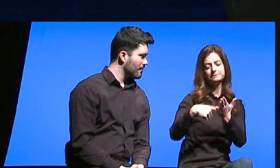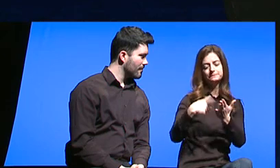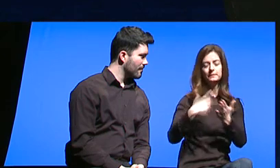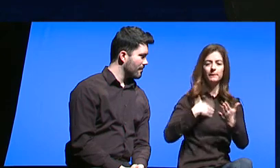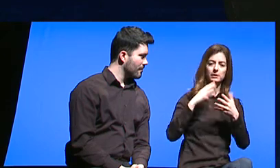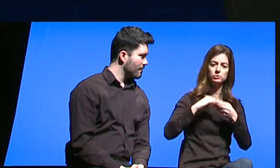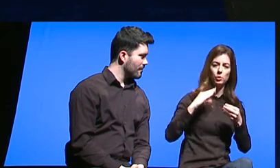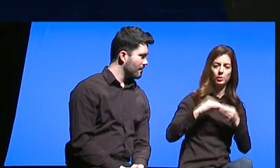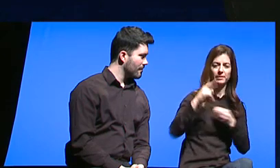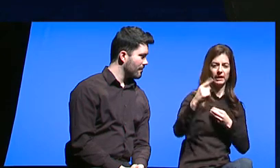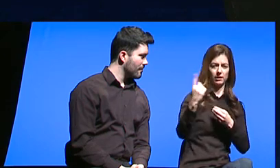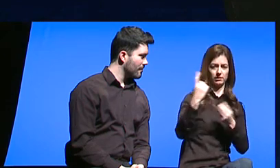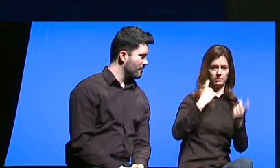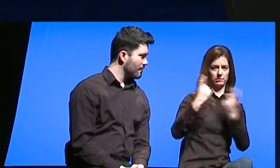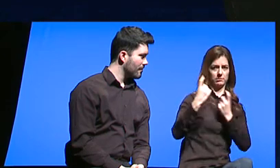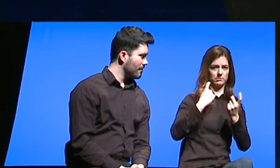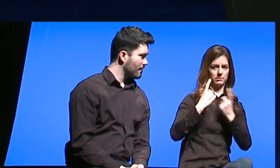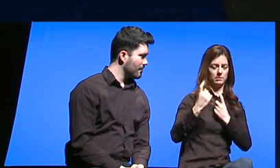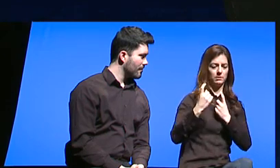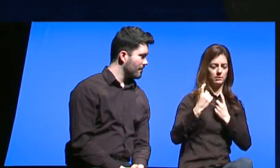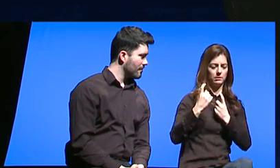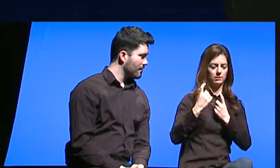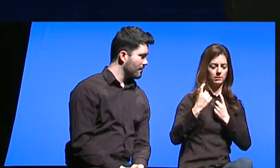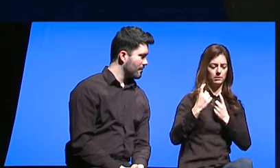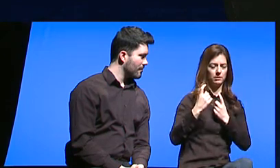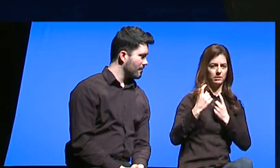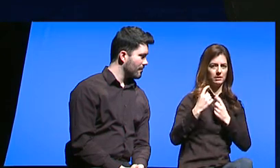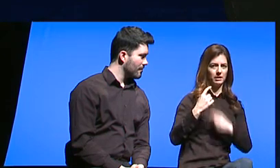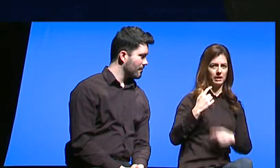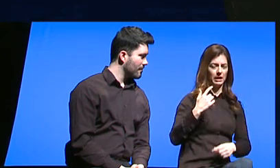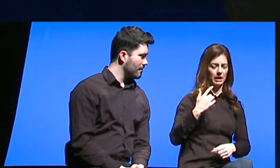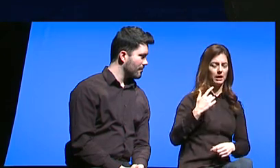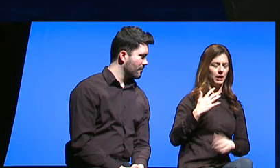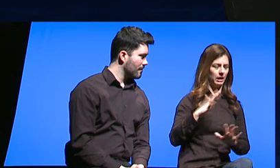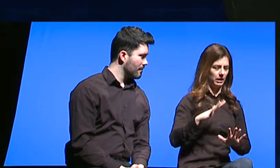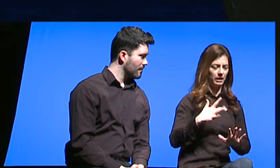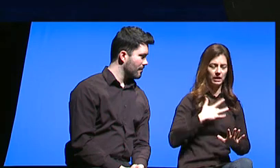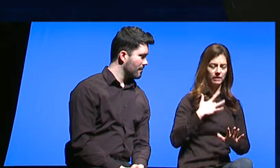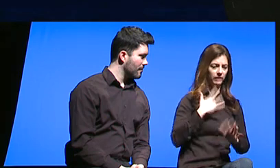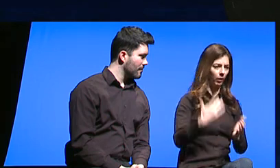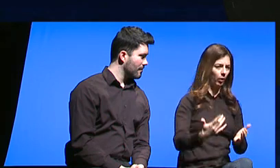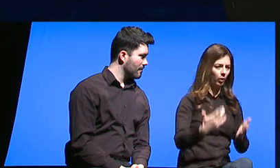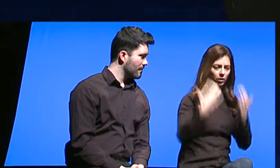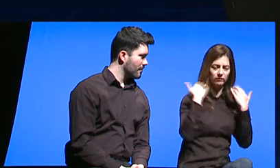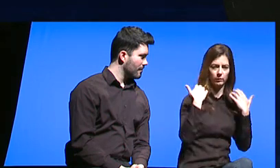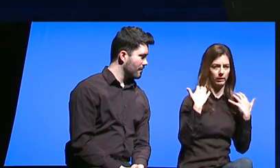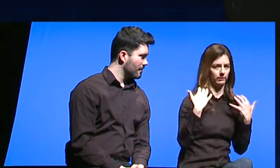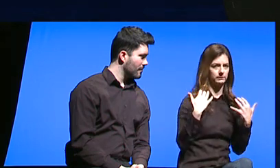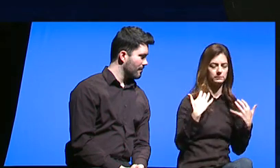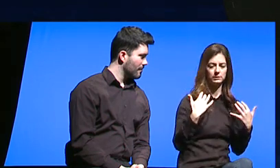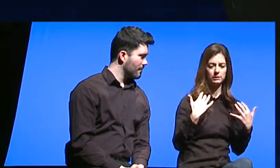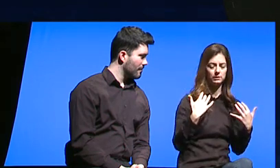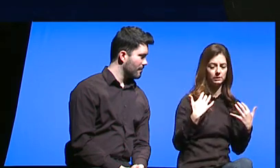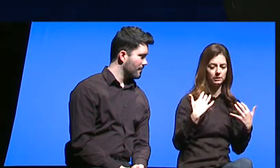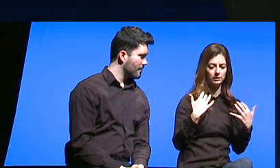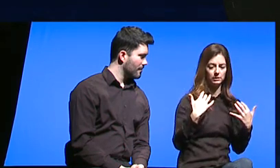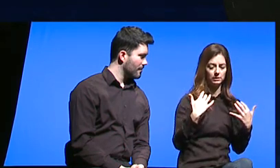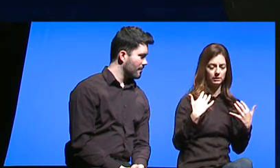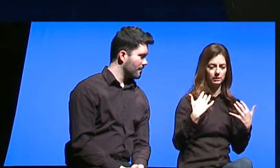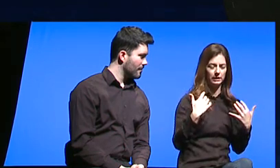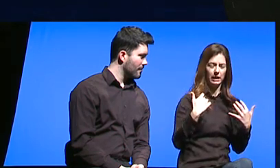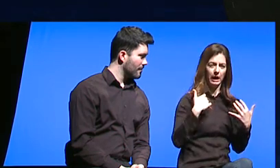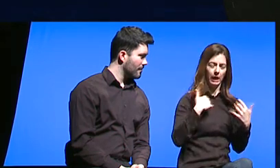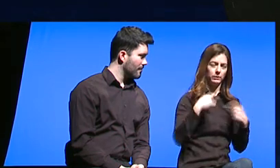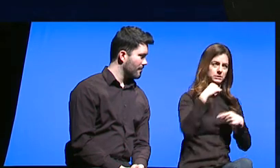different questions and stuff, and I felt very overwhelmed, because I was tracing back all